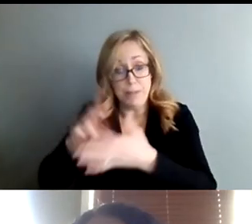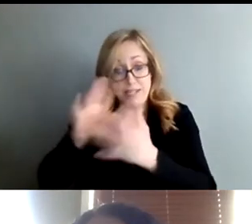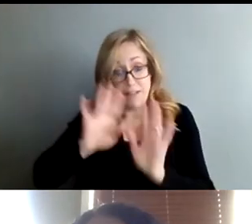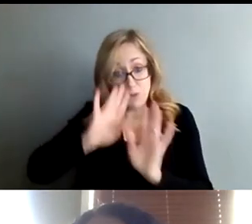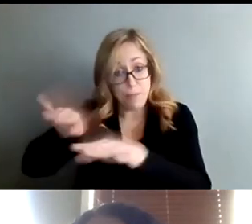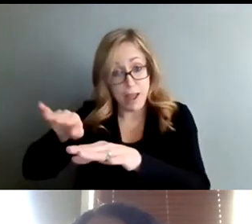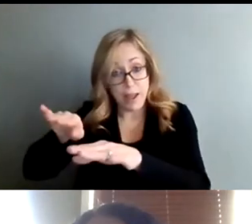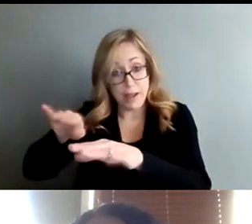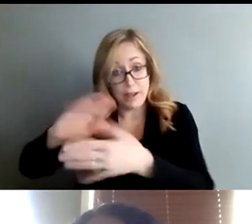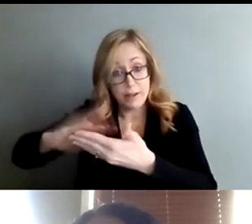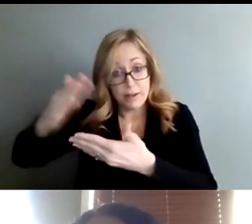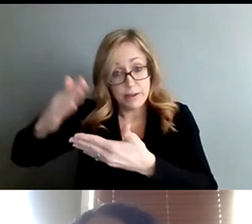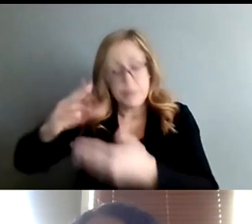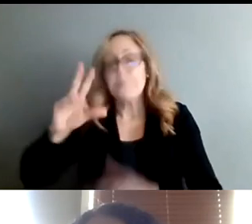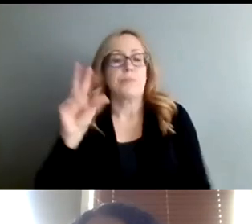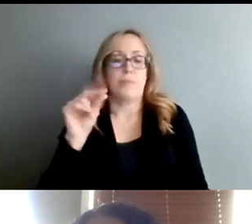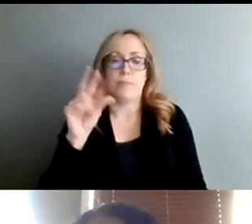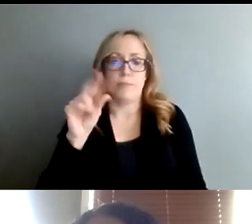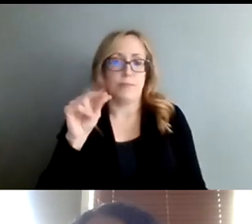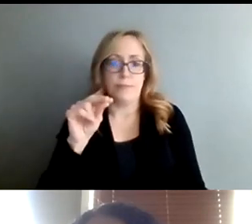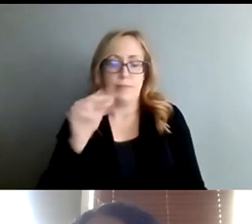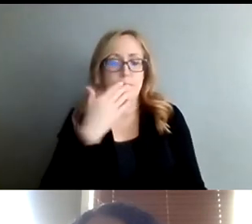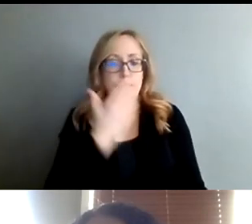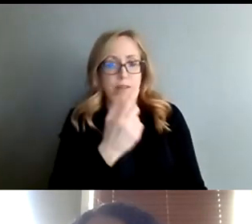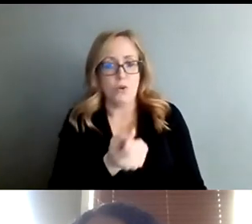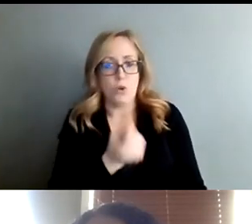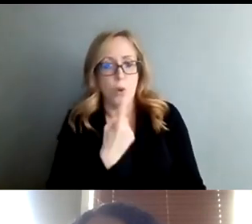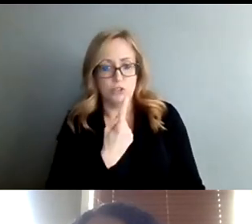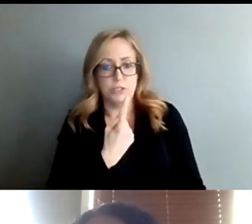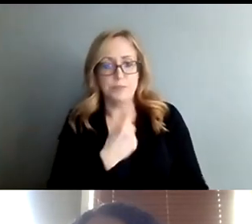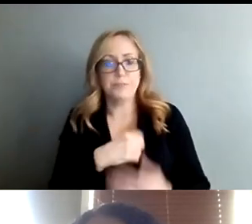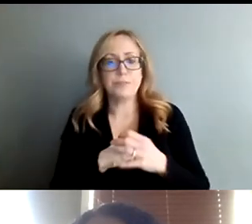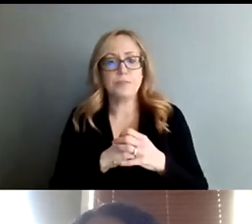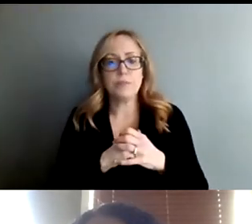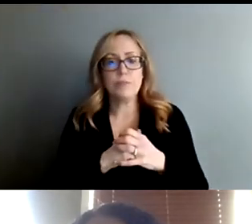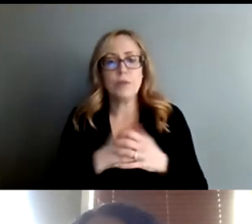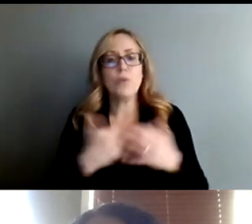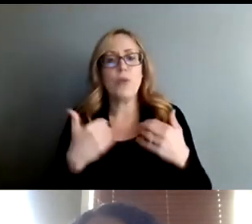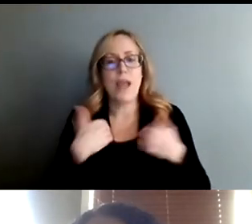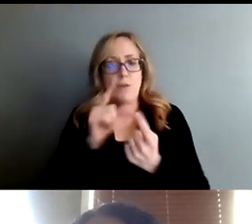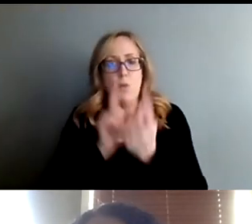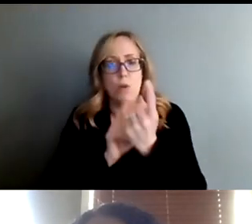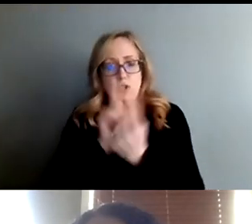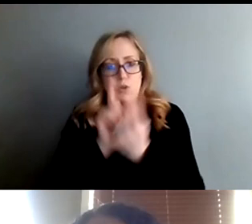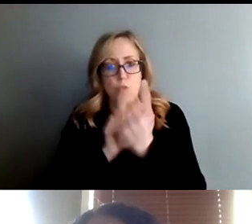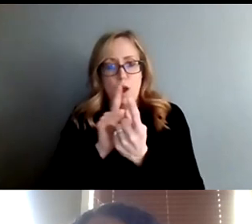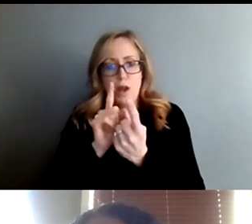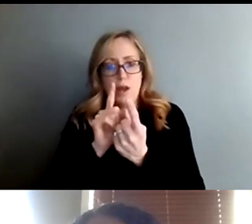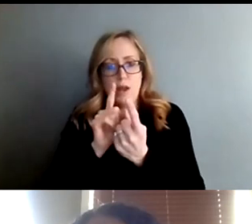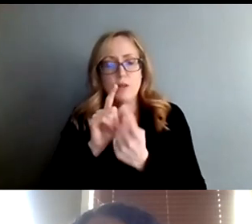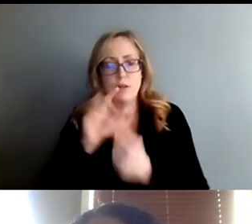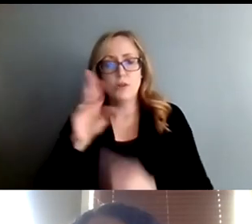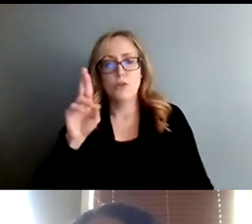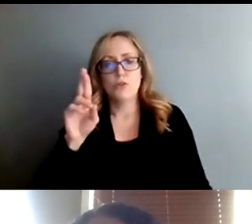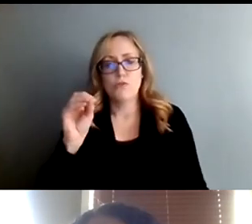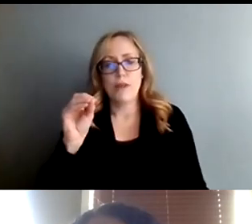No, Jeffrey, thank you for the question. We are at a 1-to-1 ratio with devices for our students.